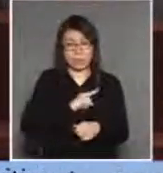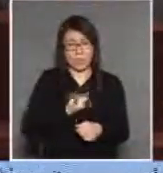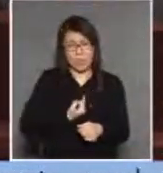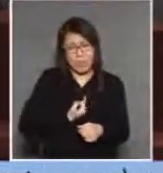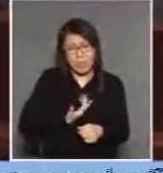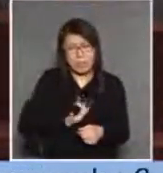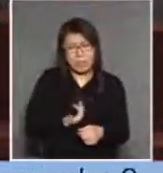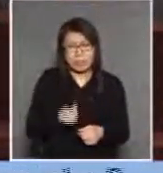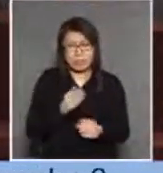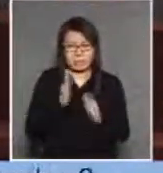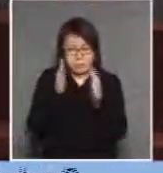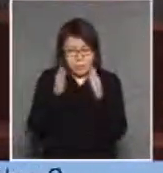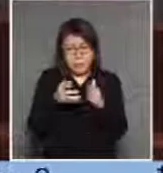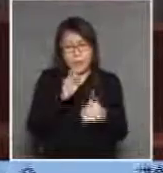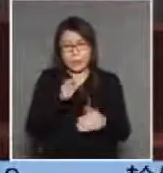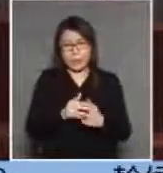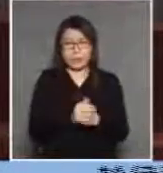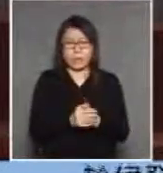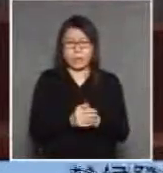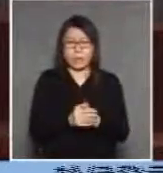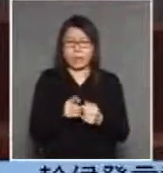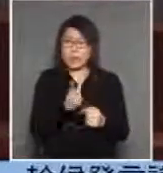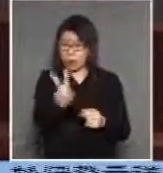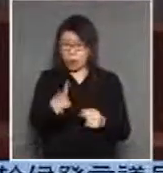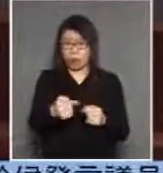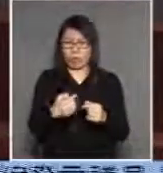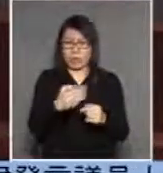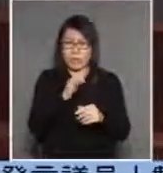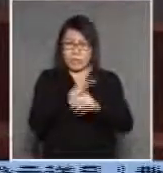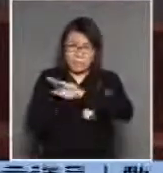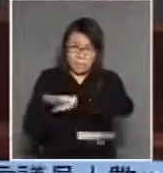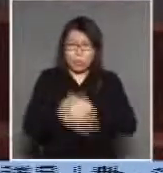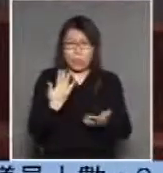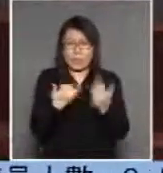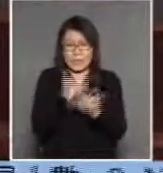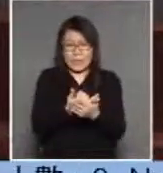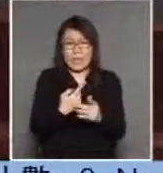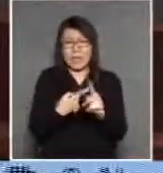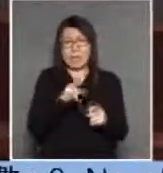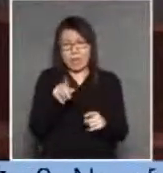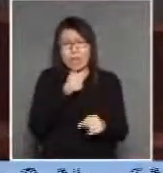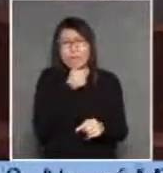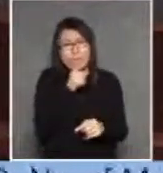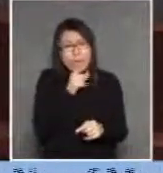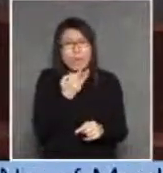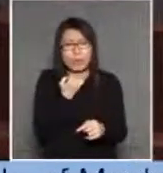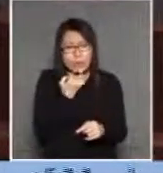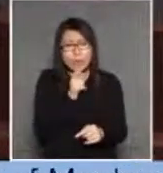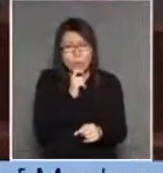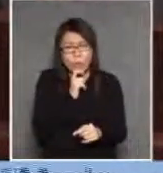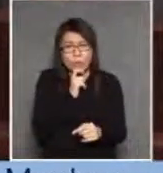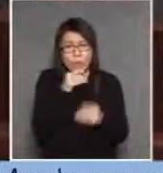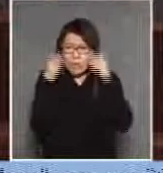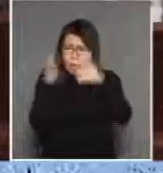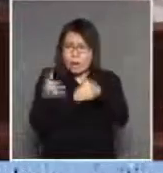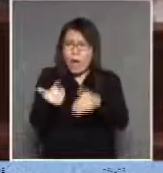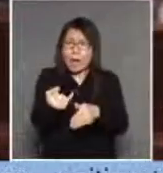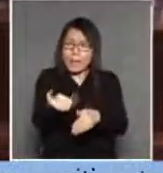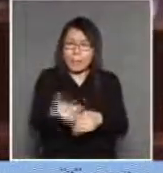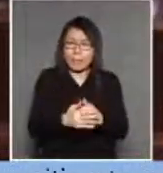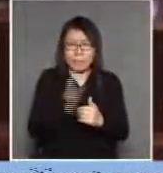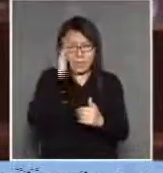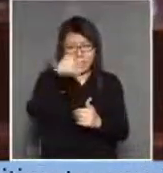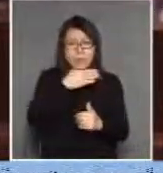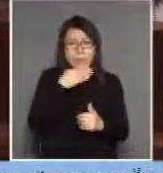After that, have you given them a fair deal? They have families. They also